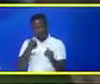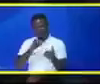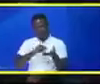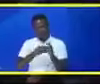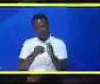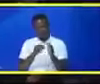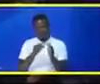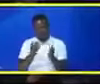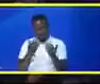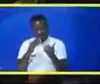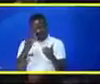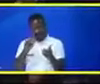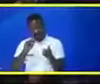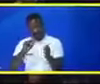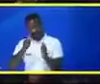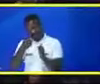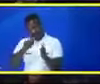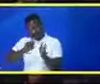Come.